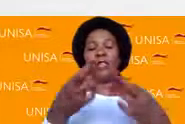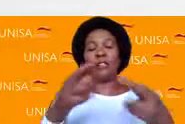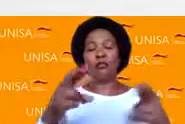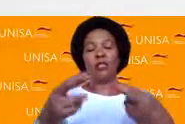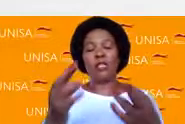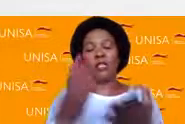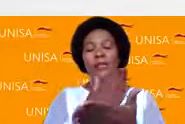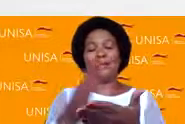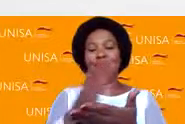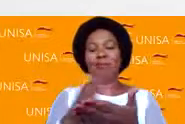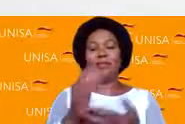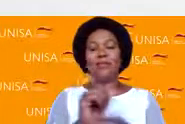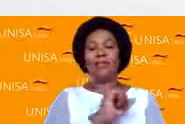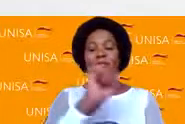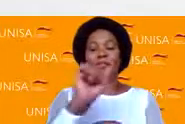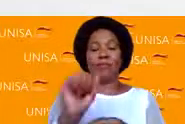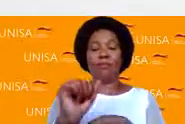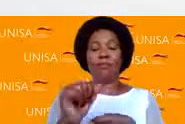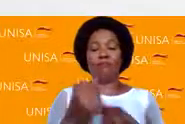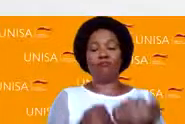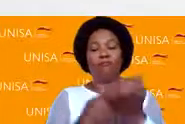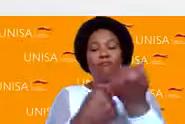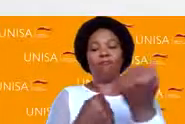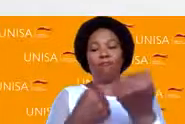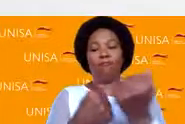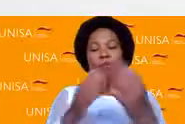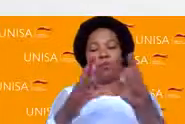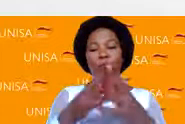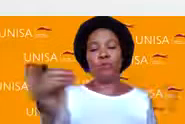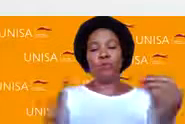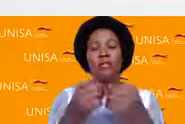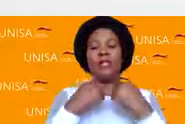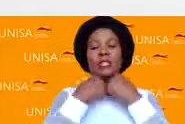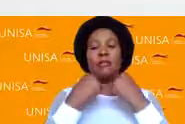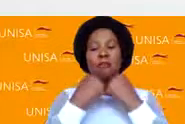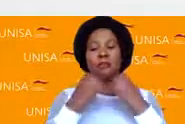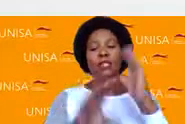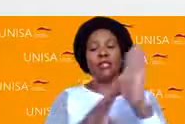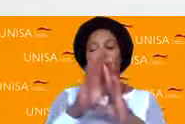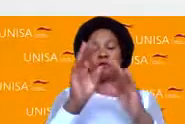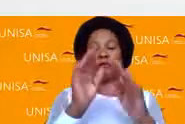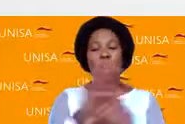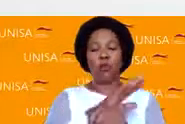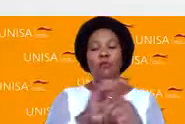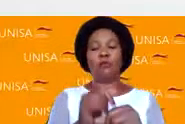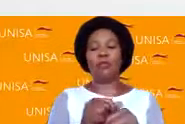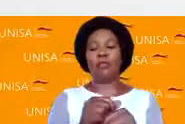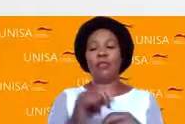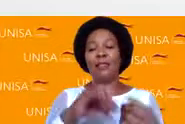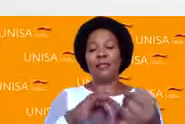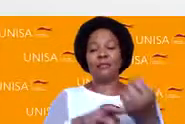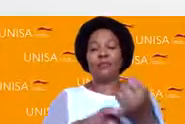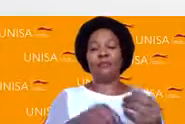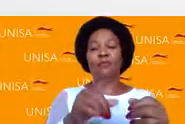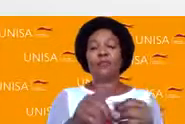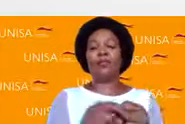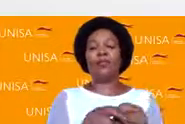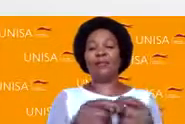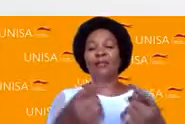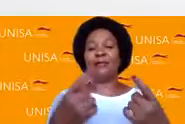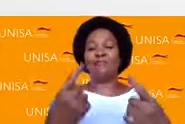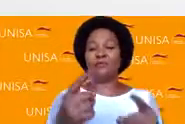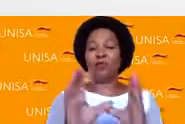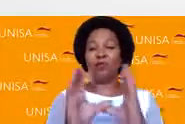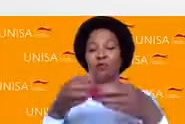will support you in completing your assignments and be successful with the course. Group sites work a little bit different. That's for